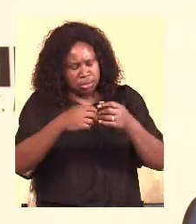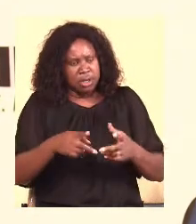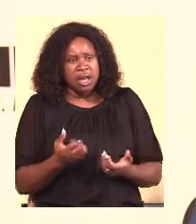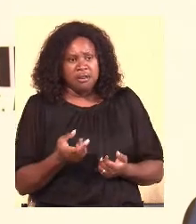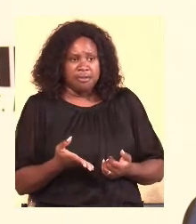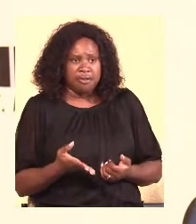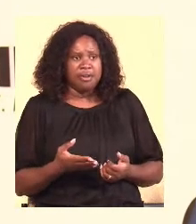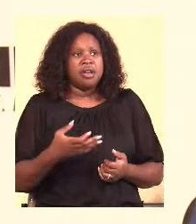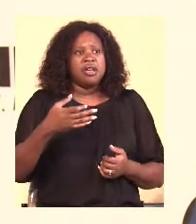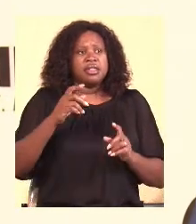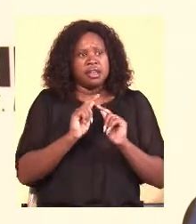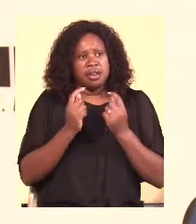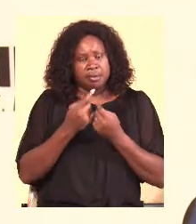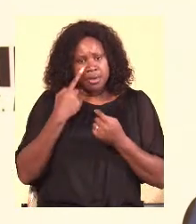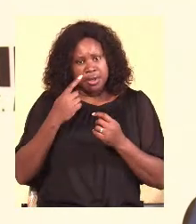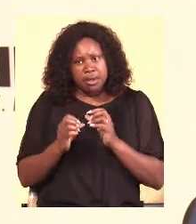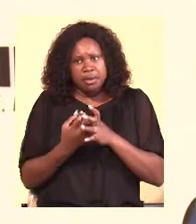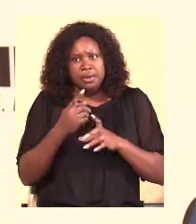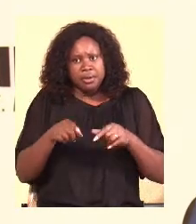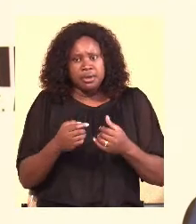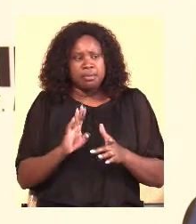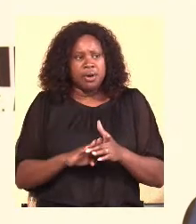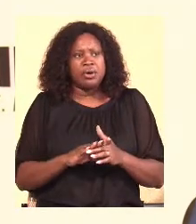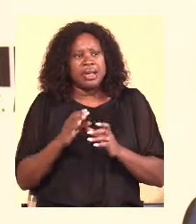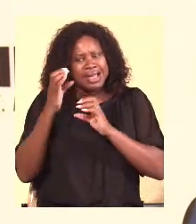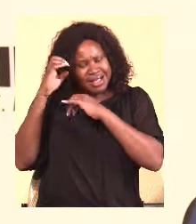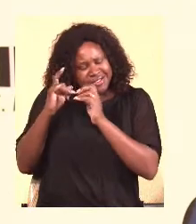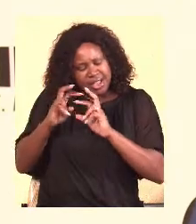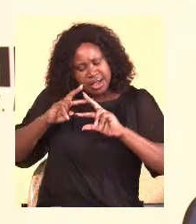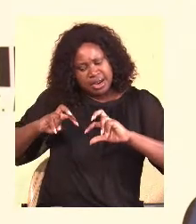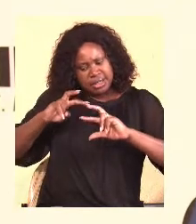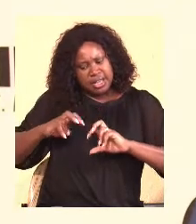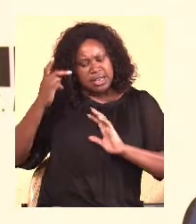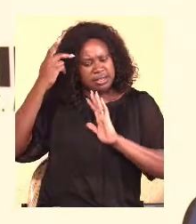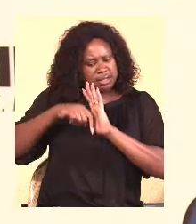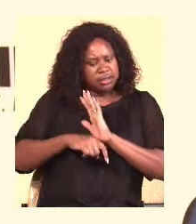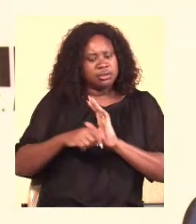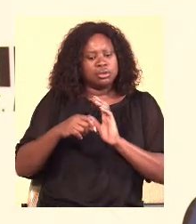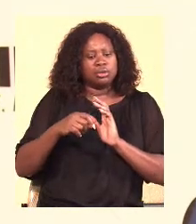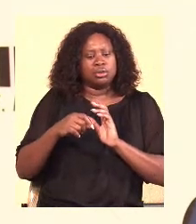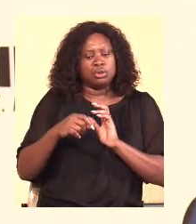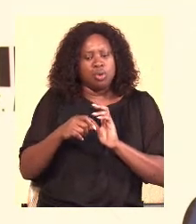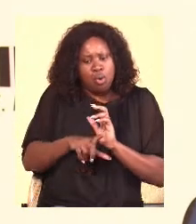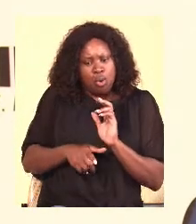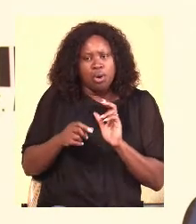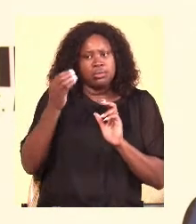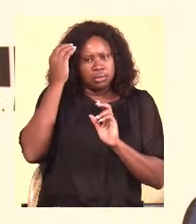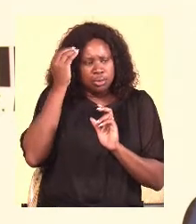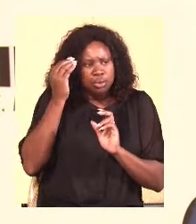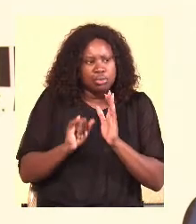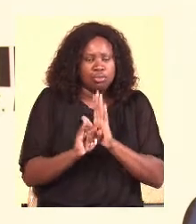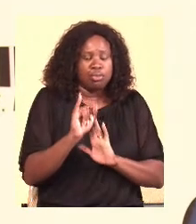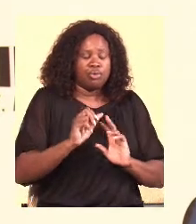will be looking at plant-based natural products based on scientific research and indigenous knowledge that could be developed to improve people's